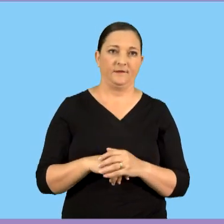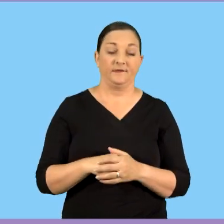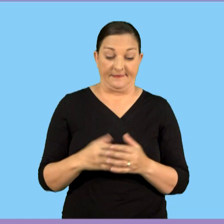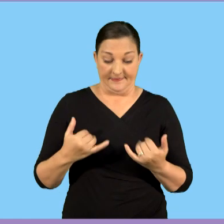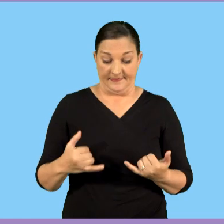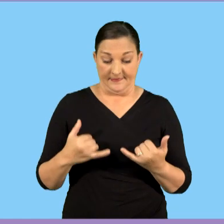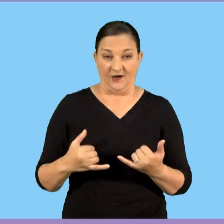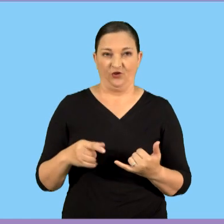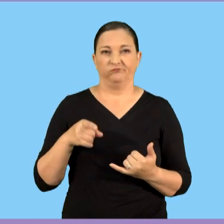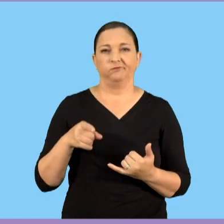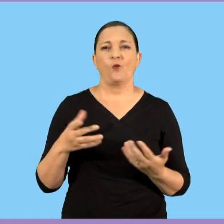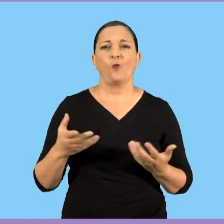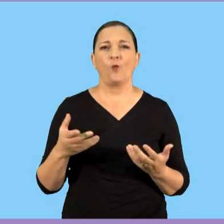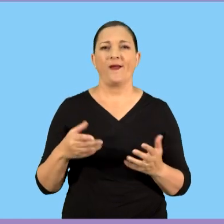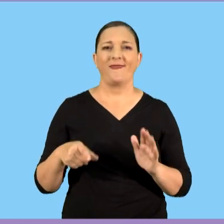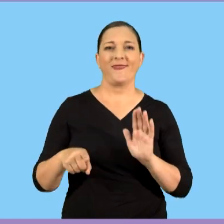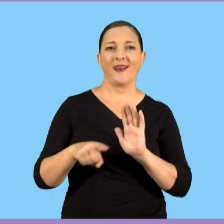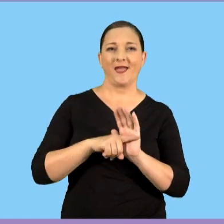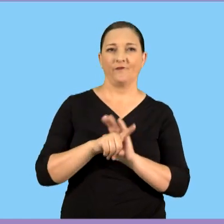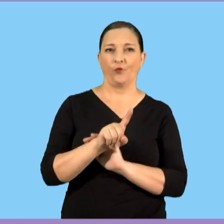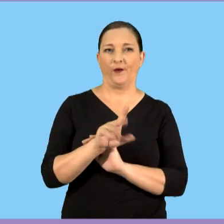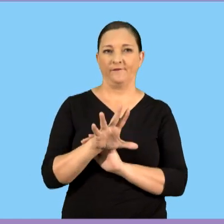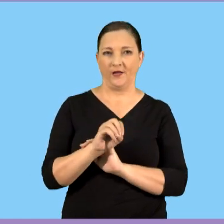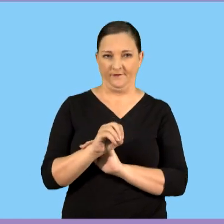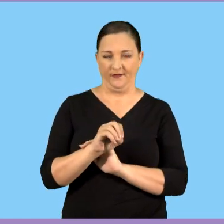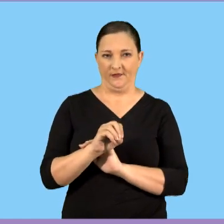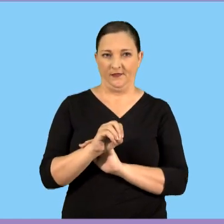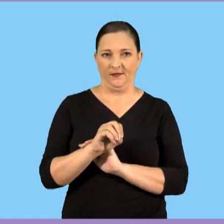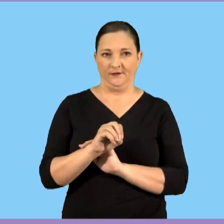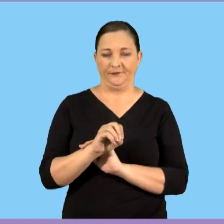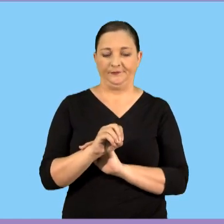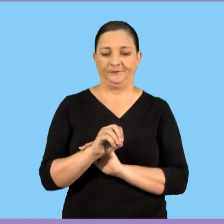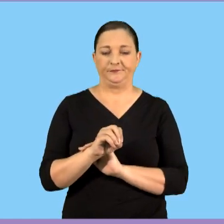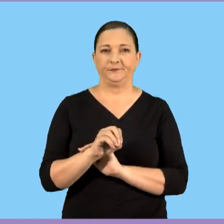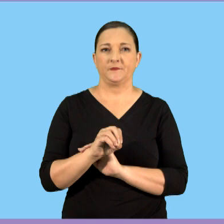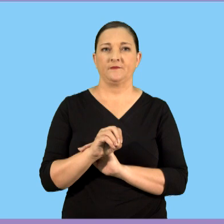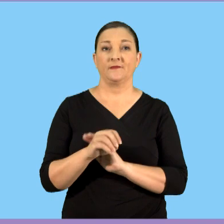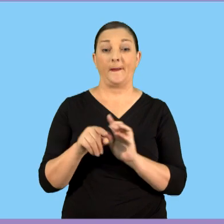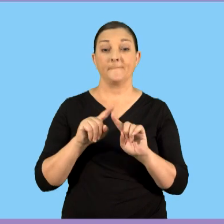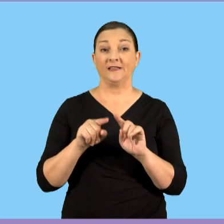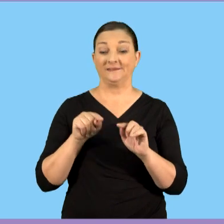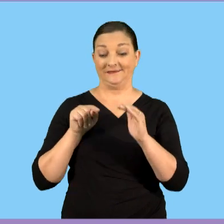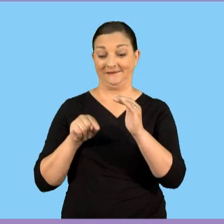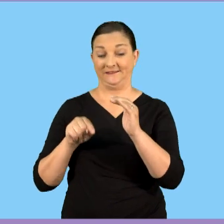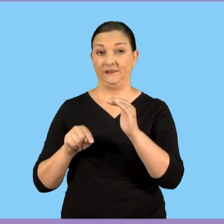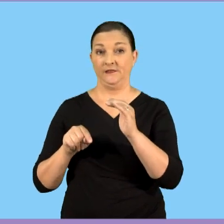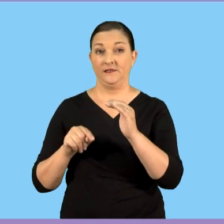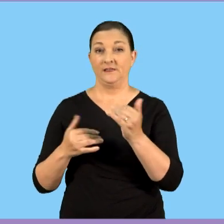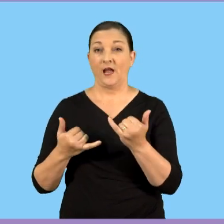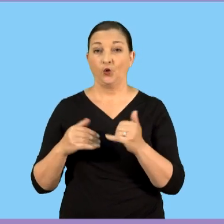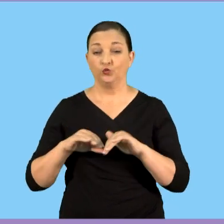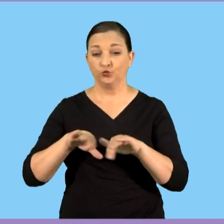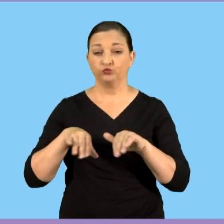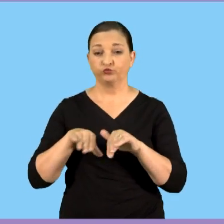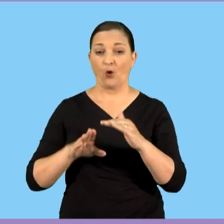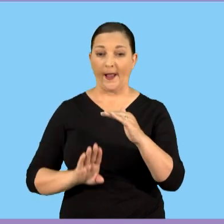negative. So we are going to say she is currently at a negative 150 meters. Then she